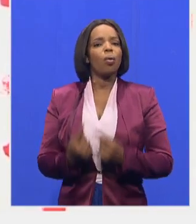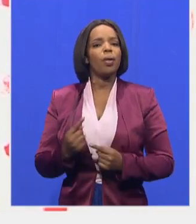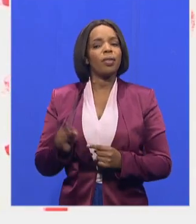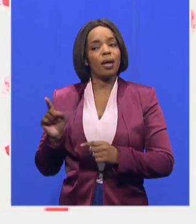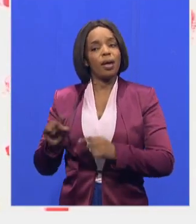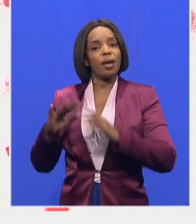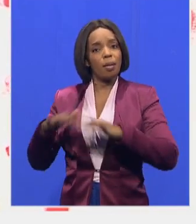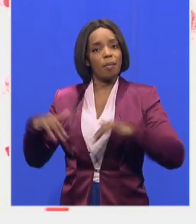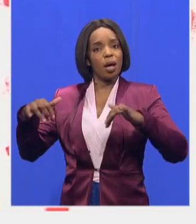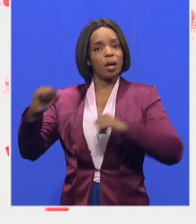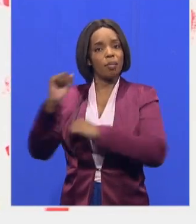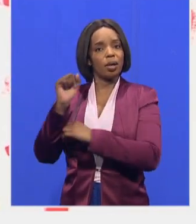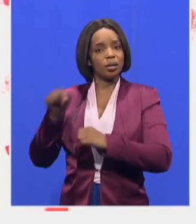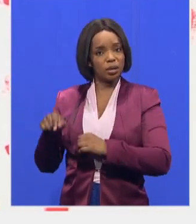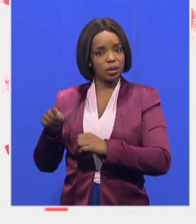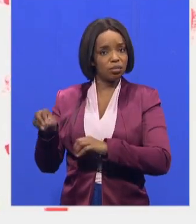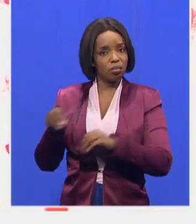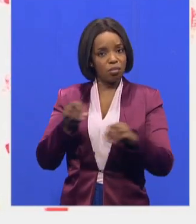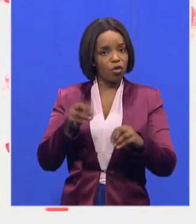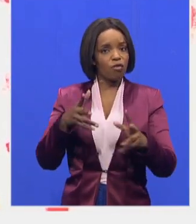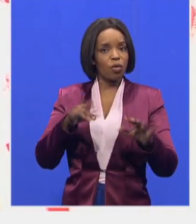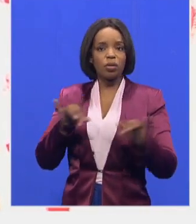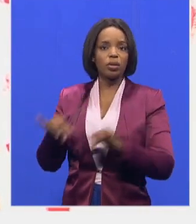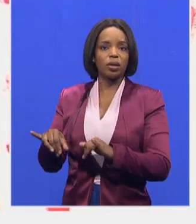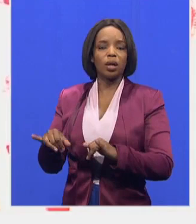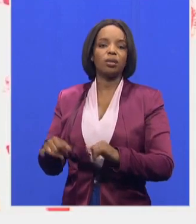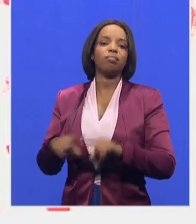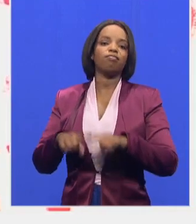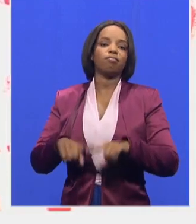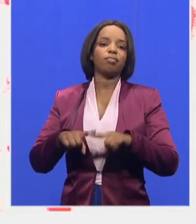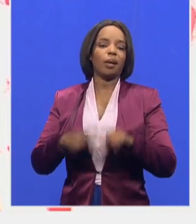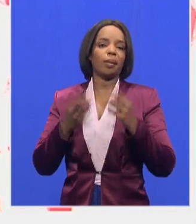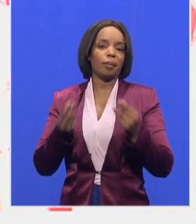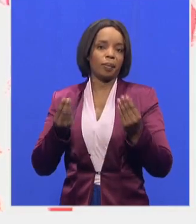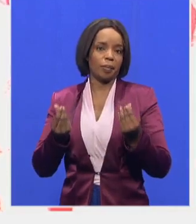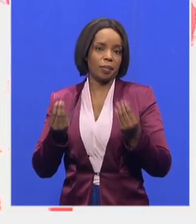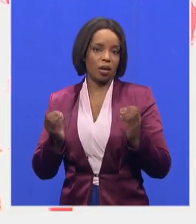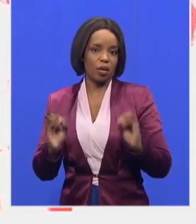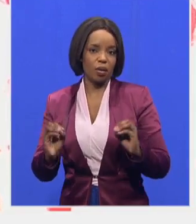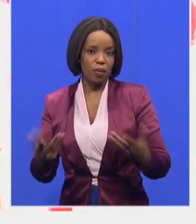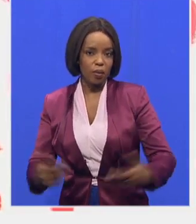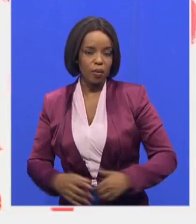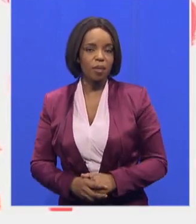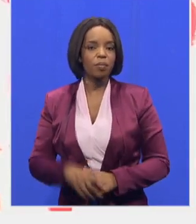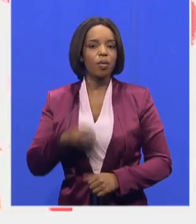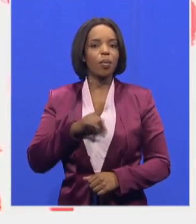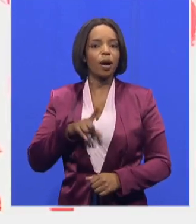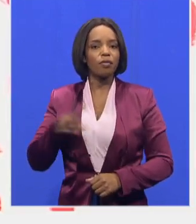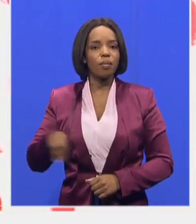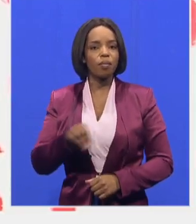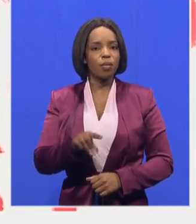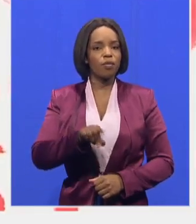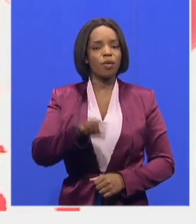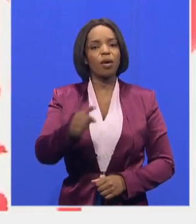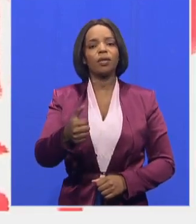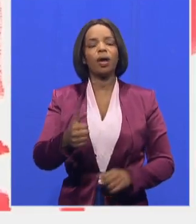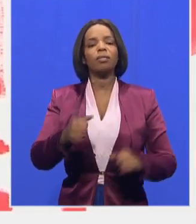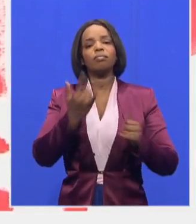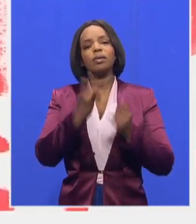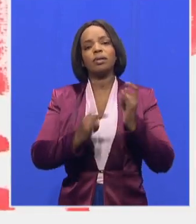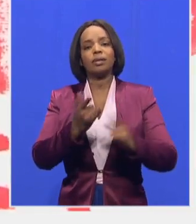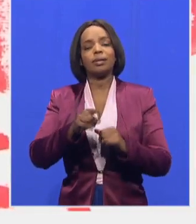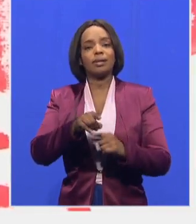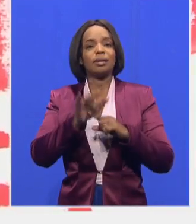matter of finances. Whether you're able to replicate what is in Parliament at the moment in another city, I think Treasury's already done the numbers. It's shown